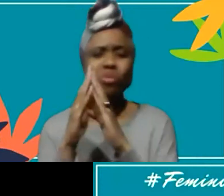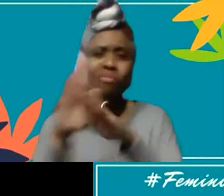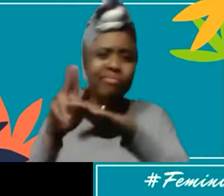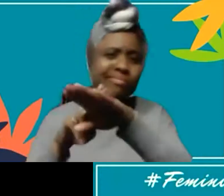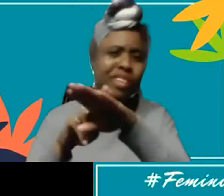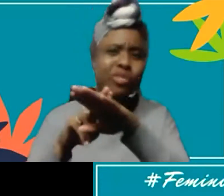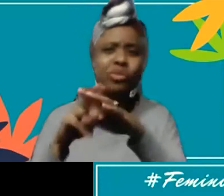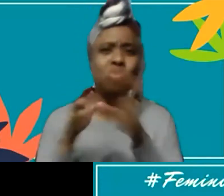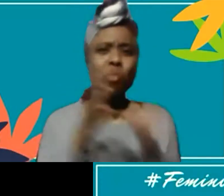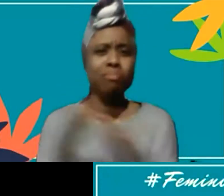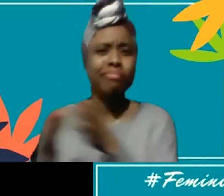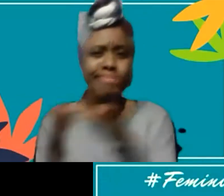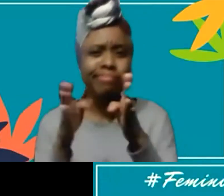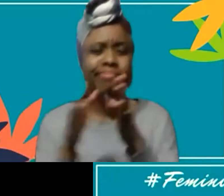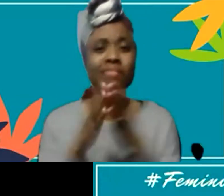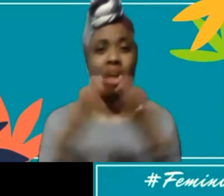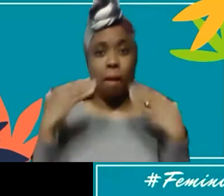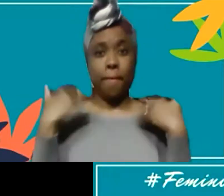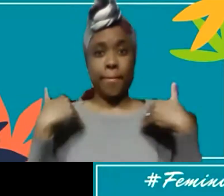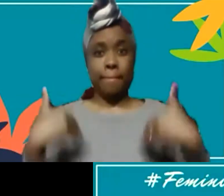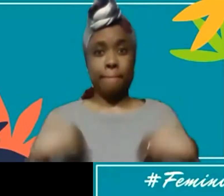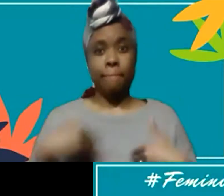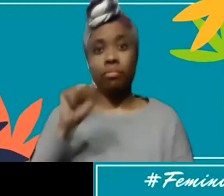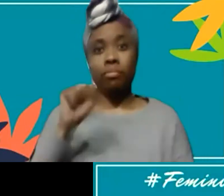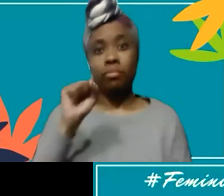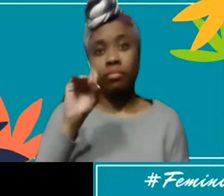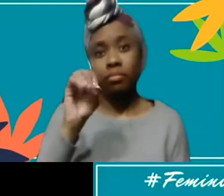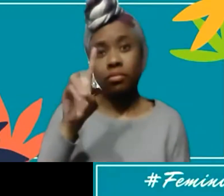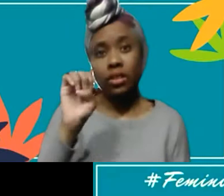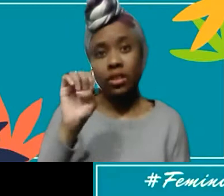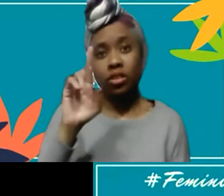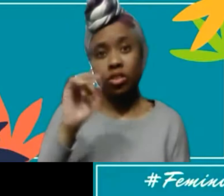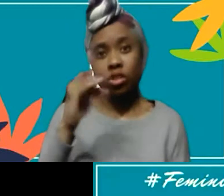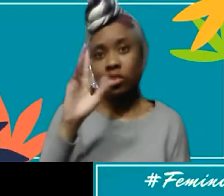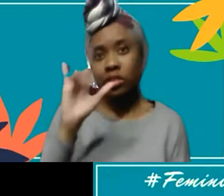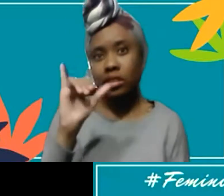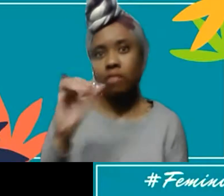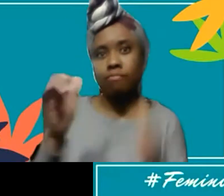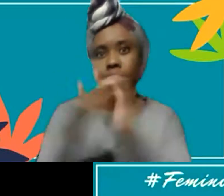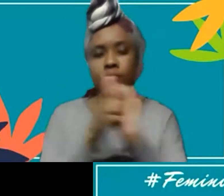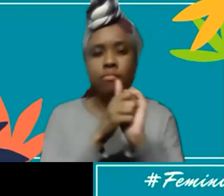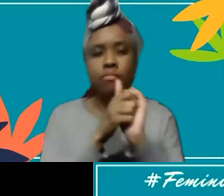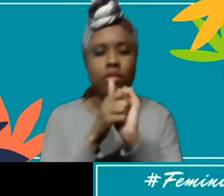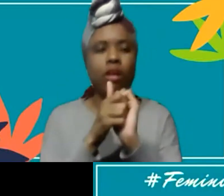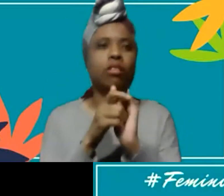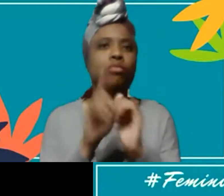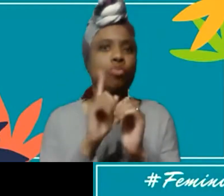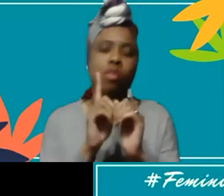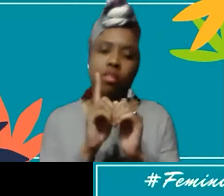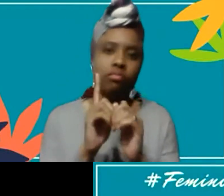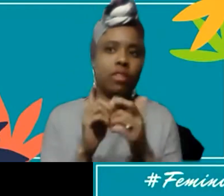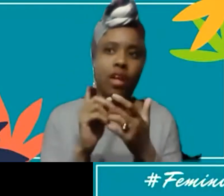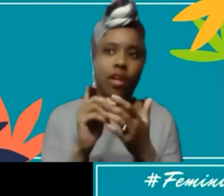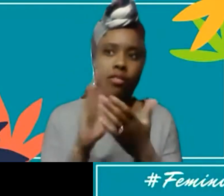forms. And body sovereignty is something that we will be coming back to repeatedly, especially as reproductive justice is